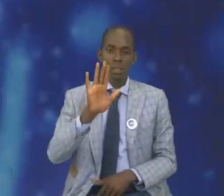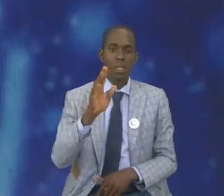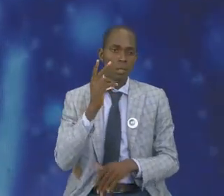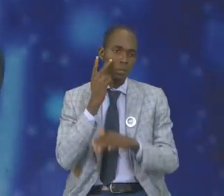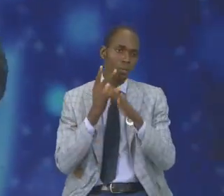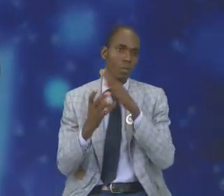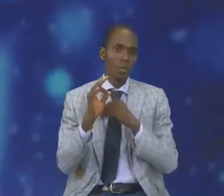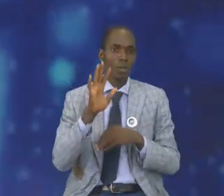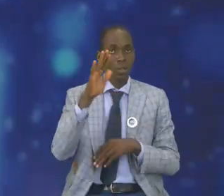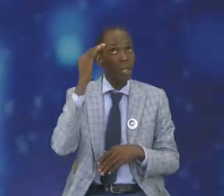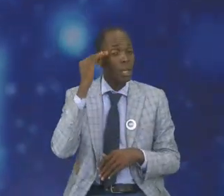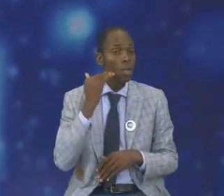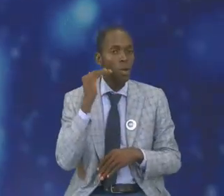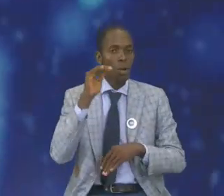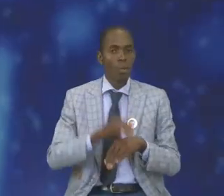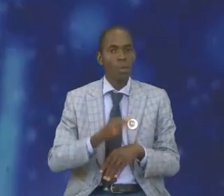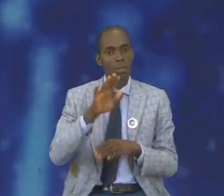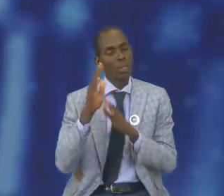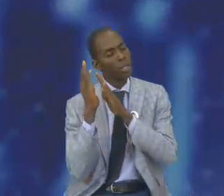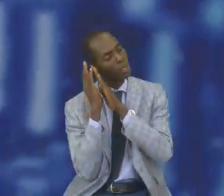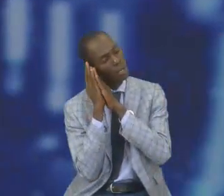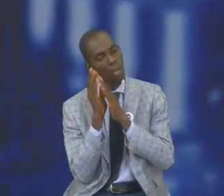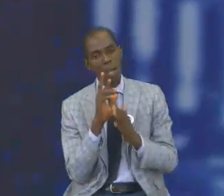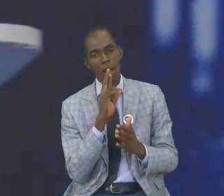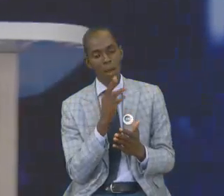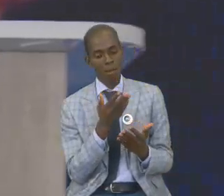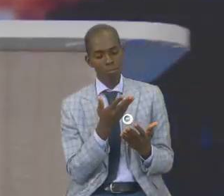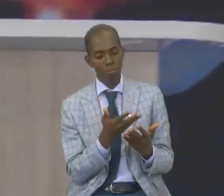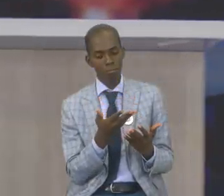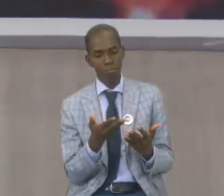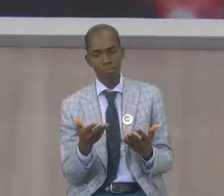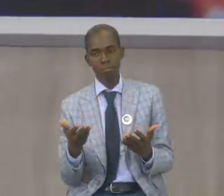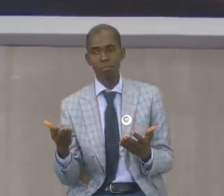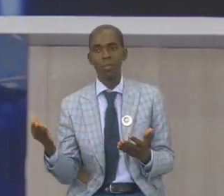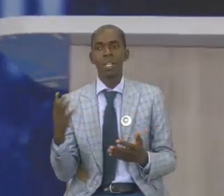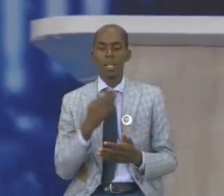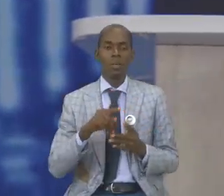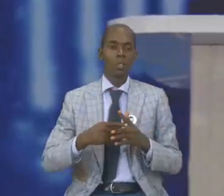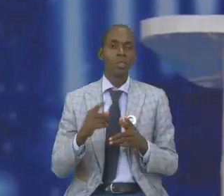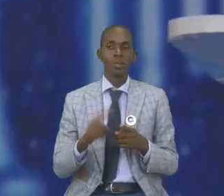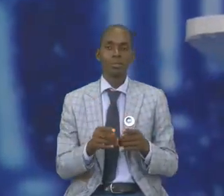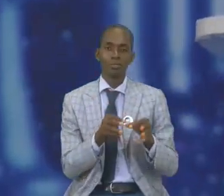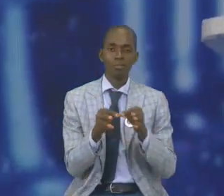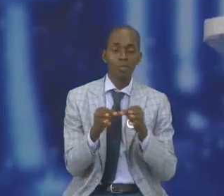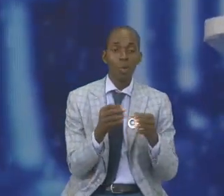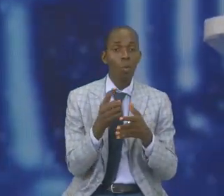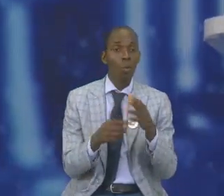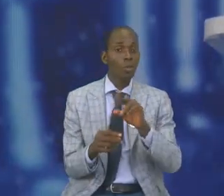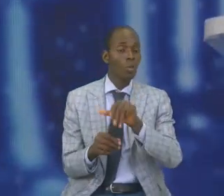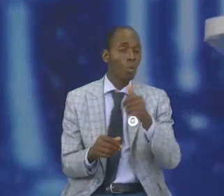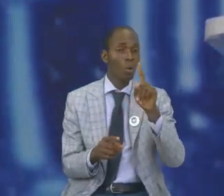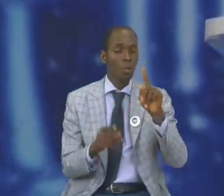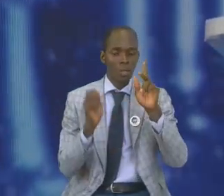thy head upon thy bed are these. And he began to reveal what no other person